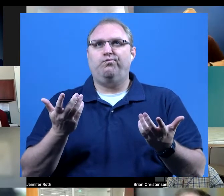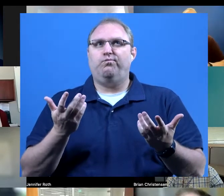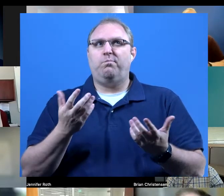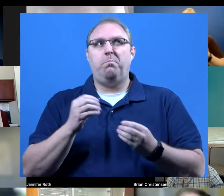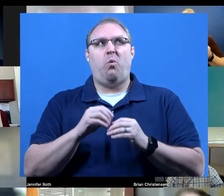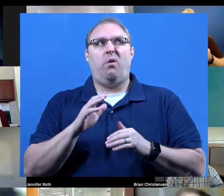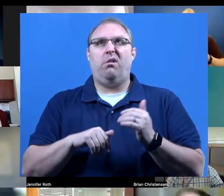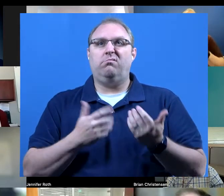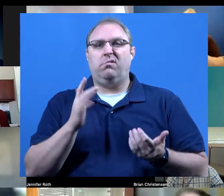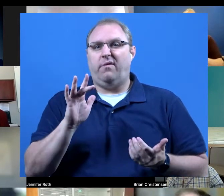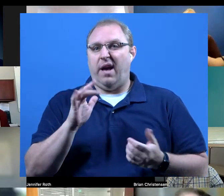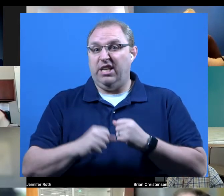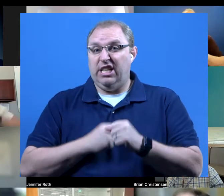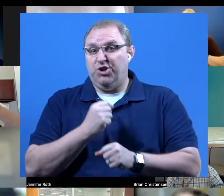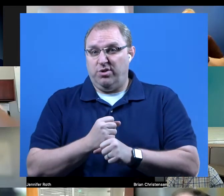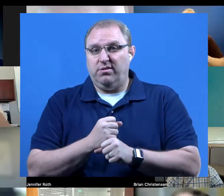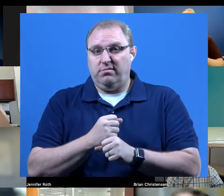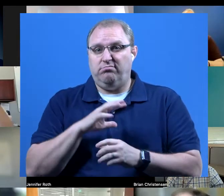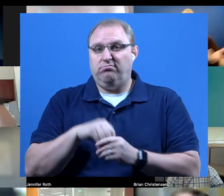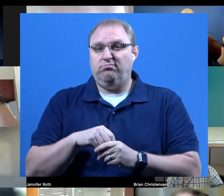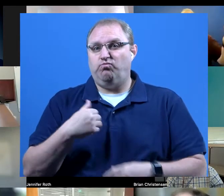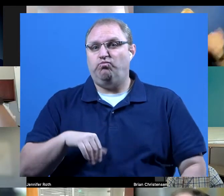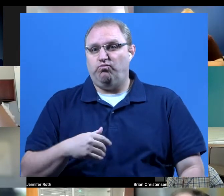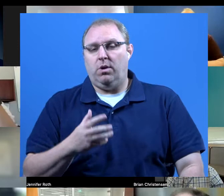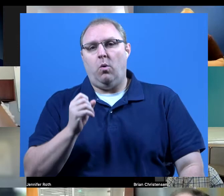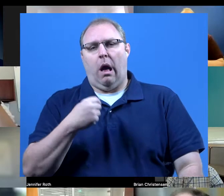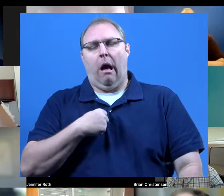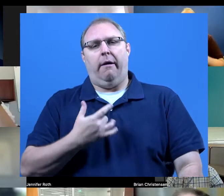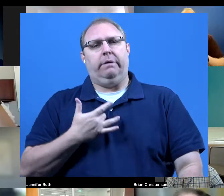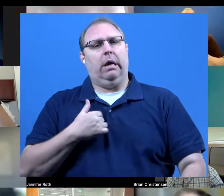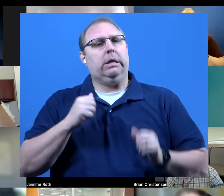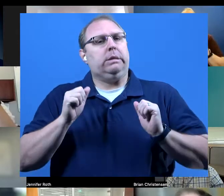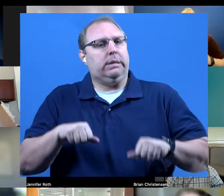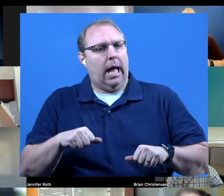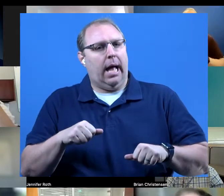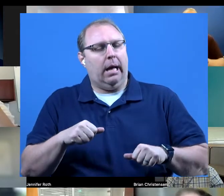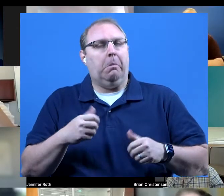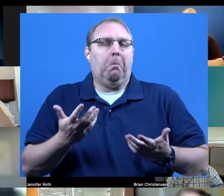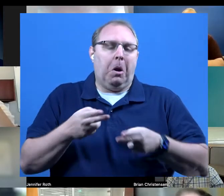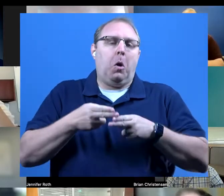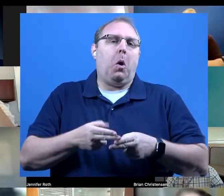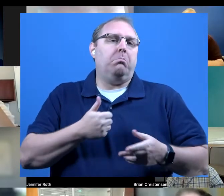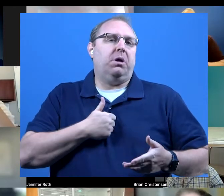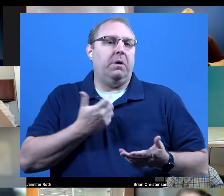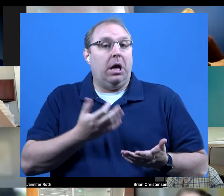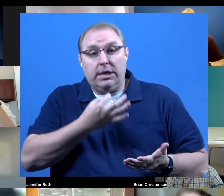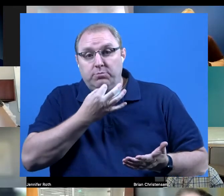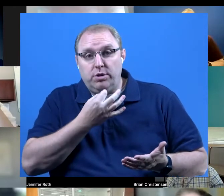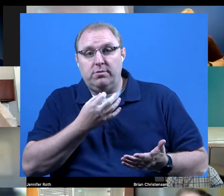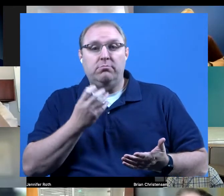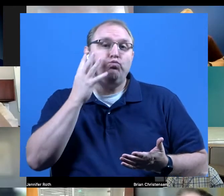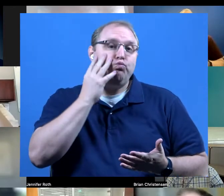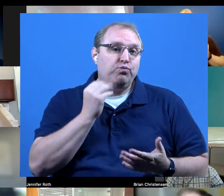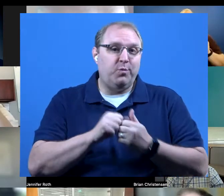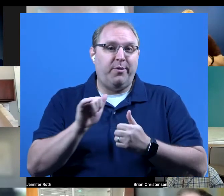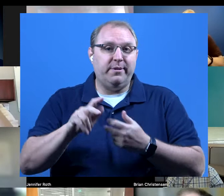medical issues for something north of 25 years. And so I think I can probably claim to